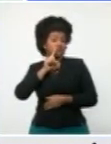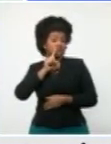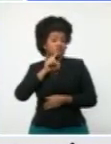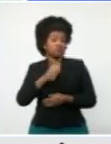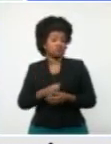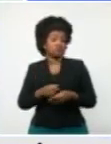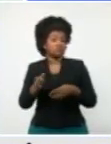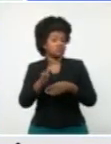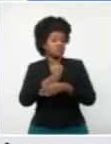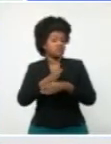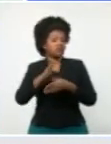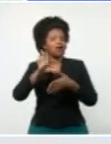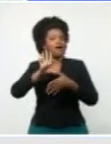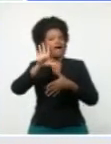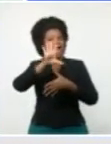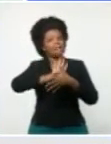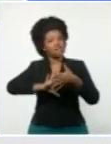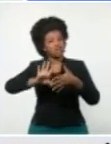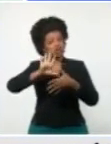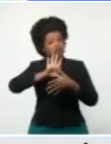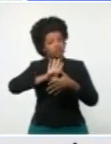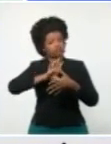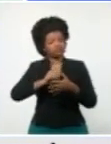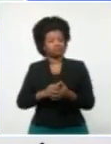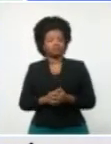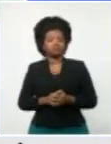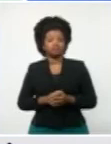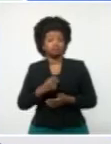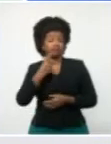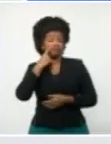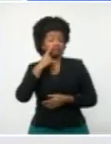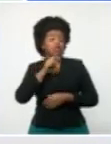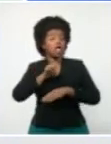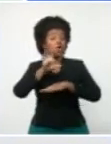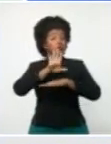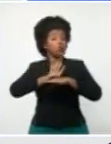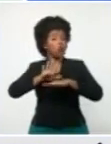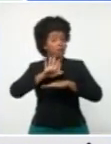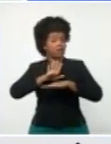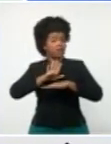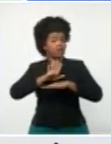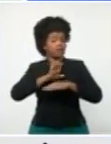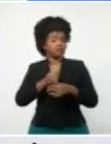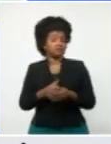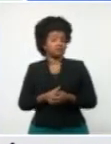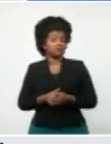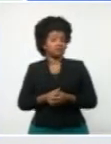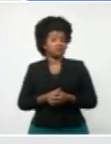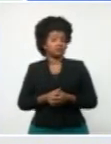Notice how Europe, with the measures it has been taking,